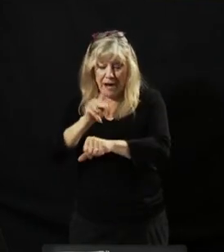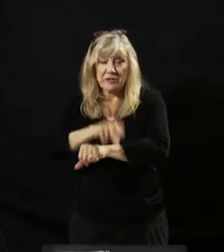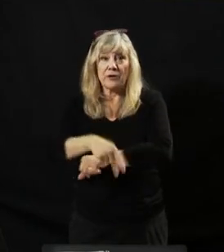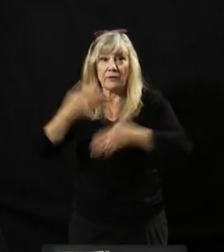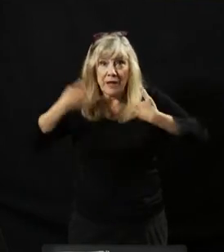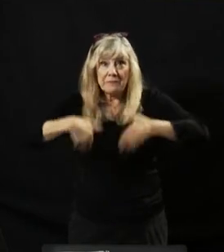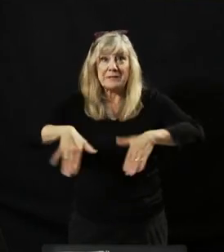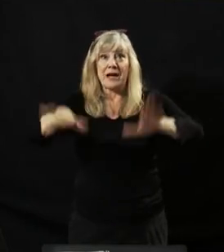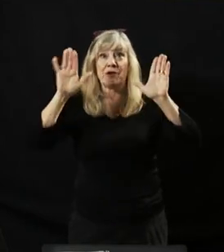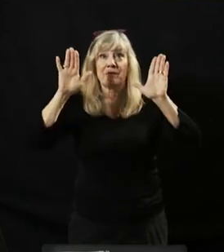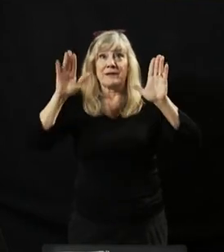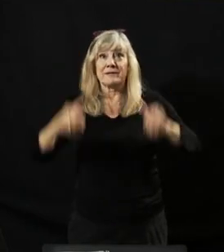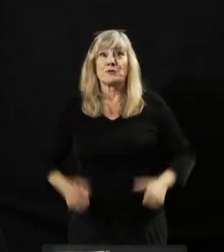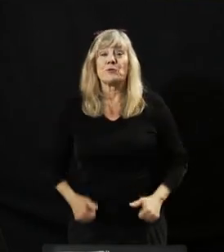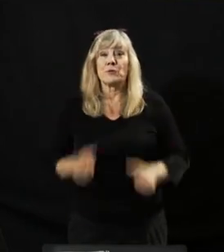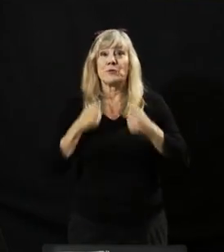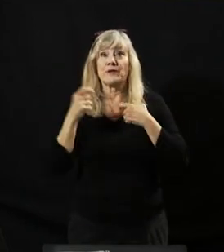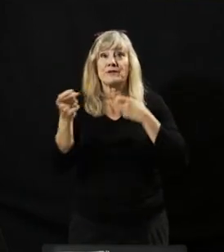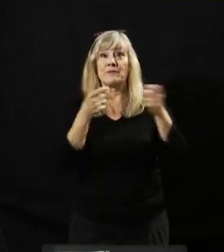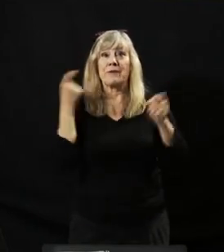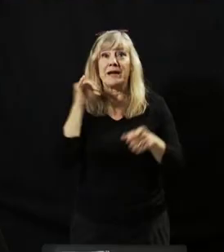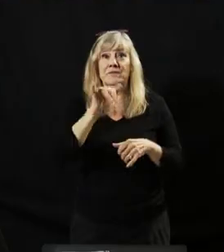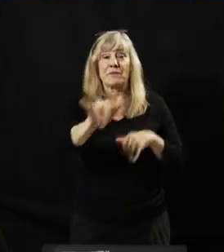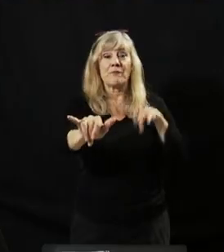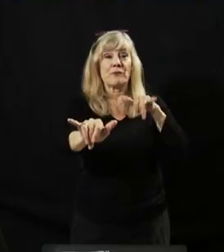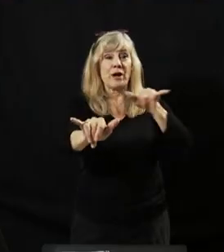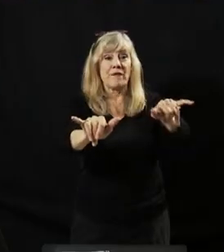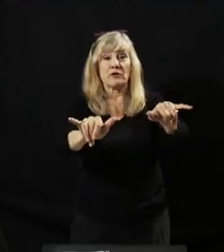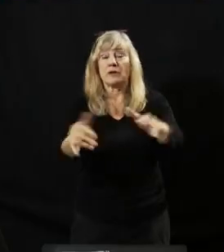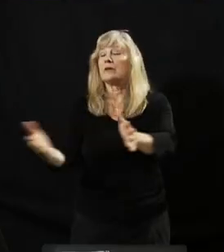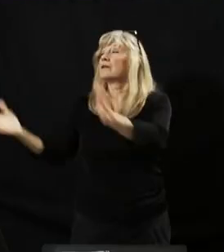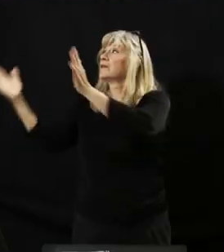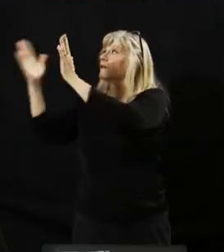who lives and reigns forever and ever.